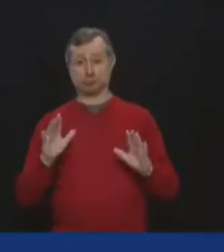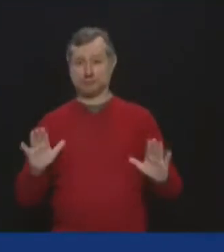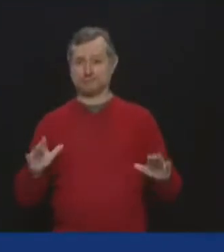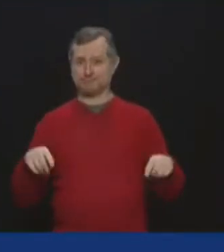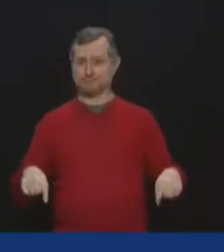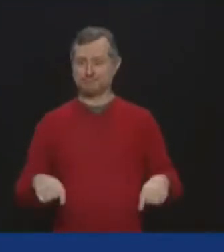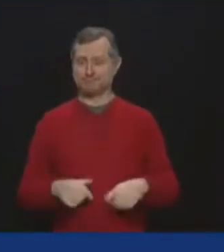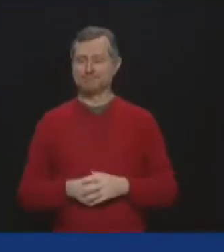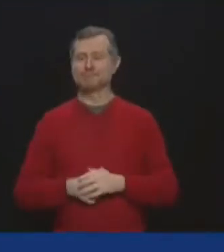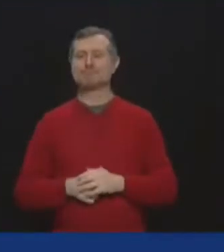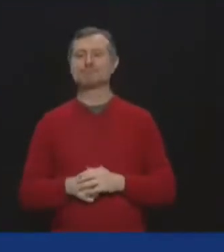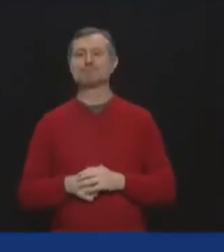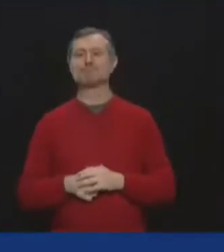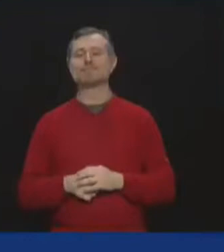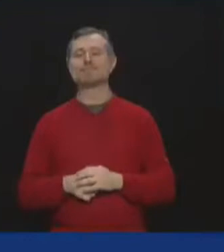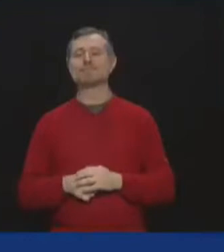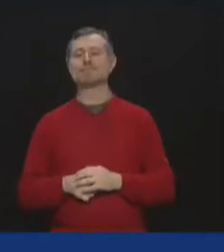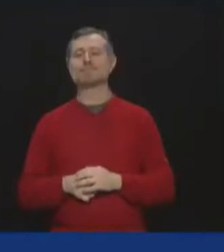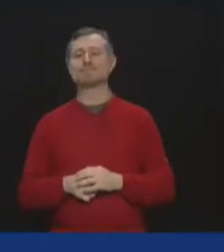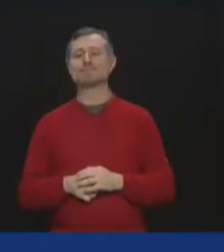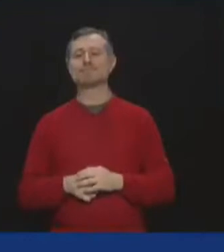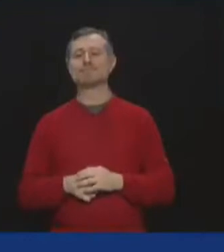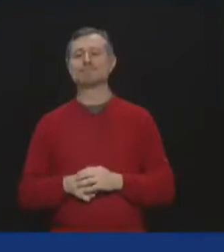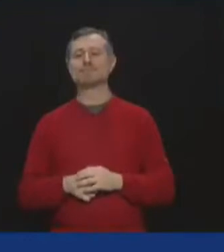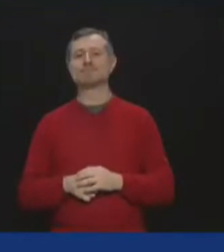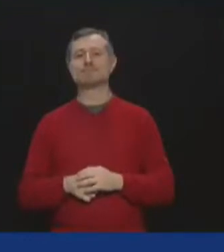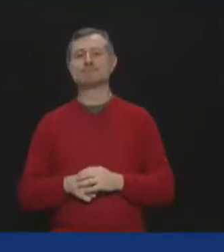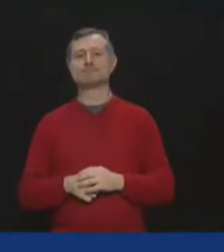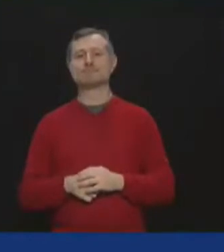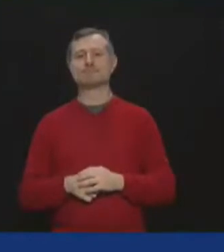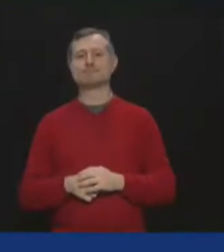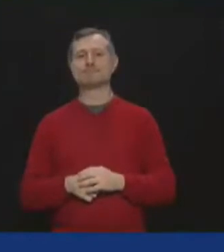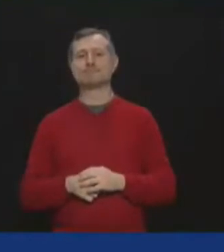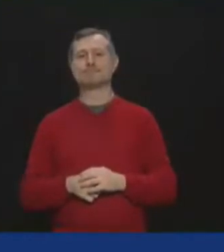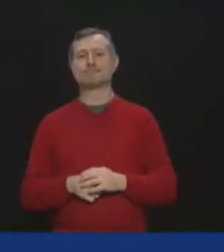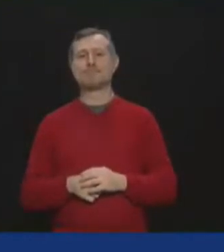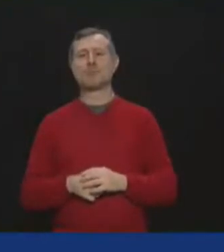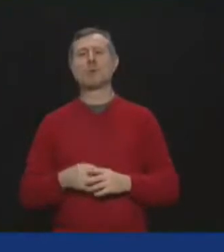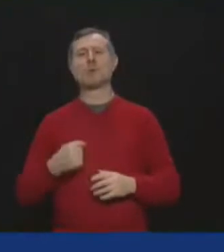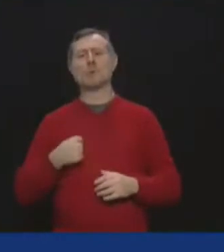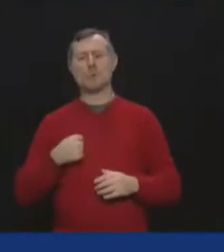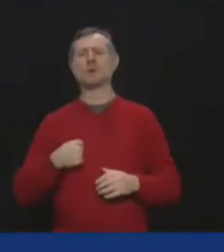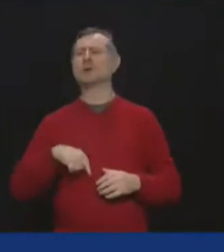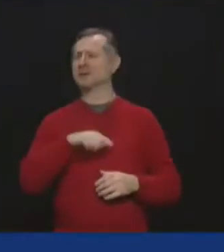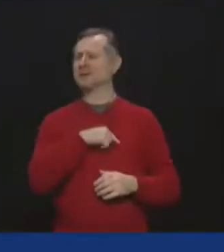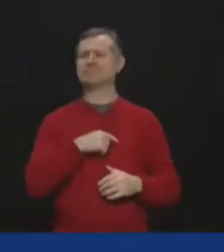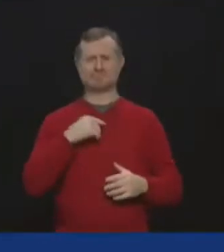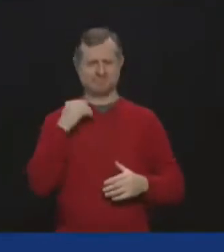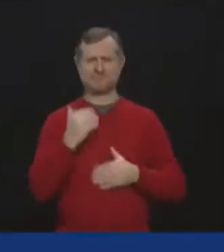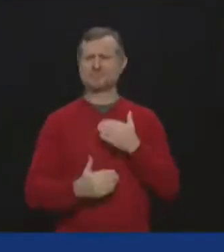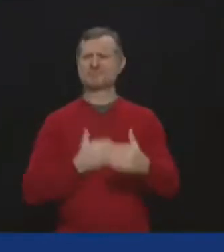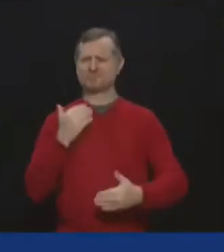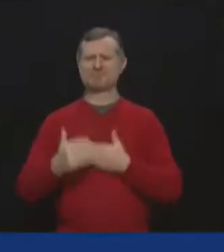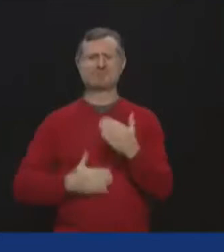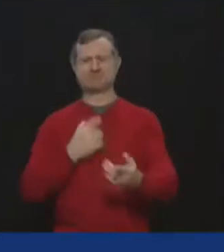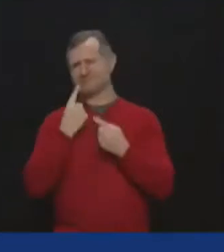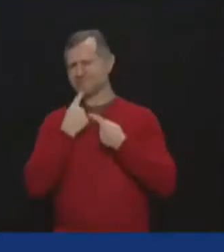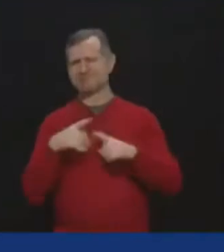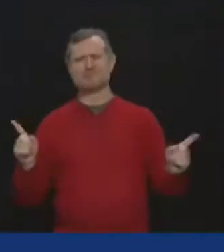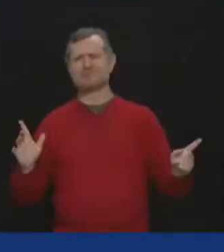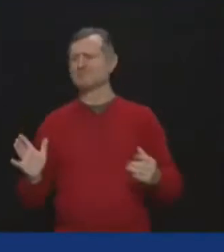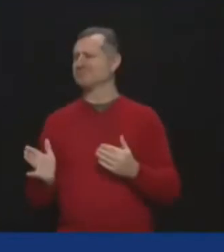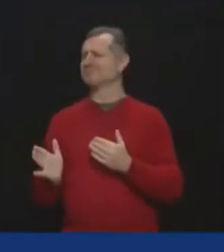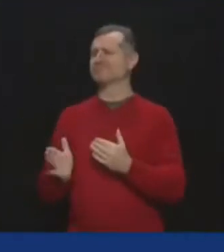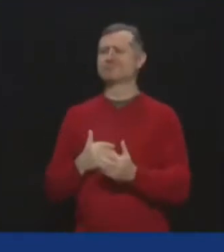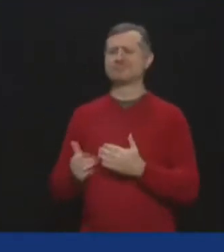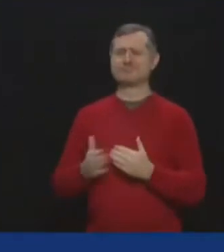And we did that despite all odds in what is supposed to